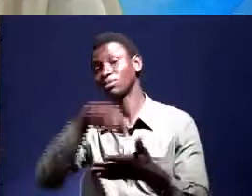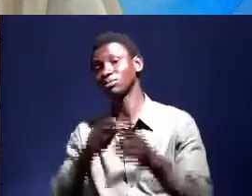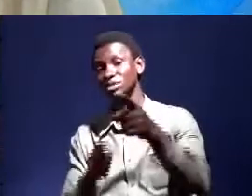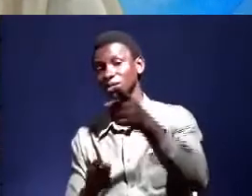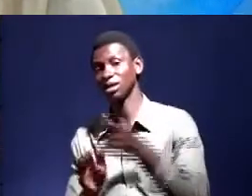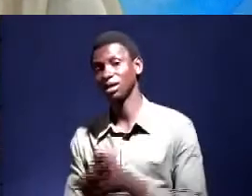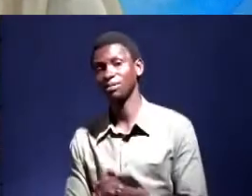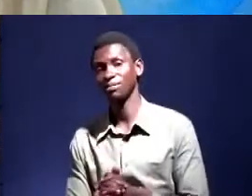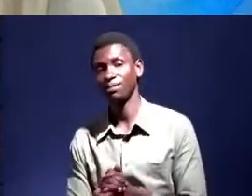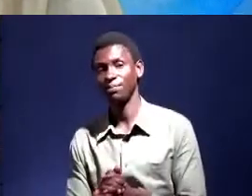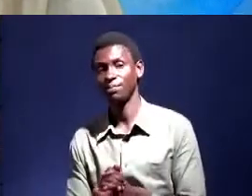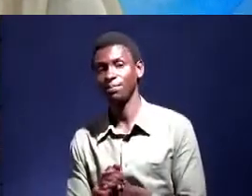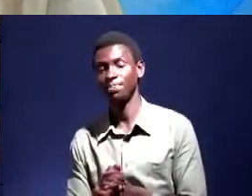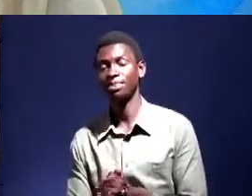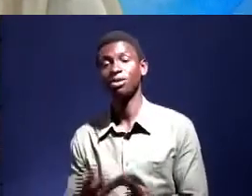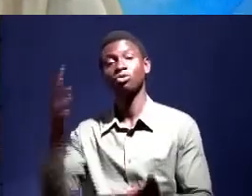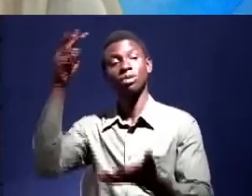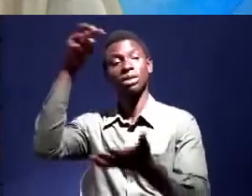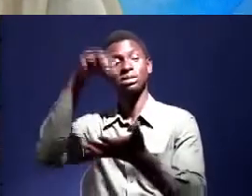stand for Jesus.